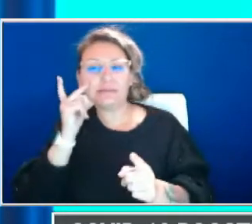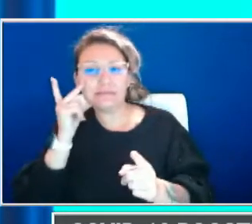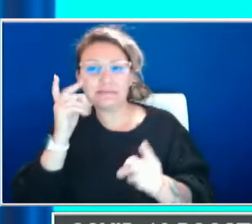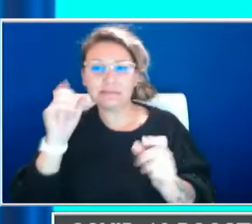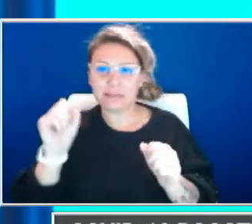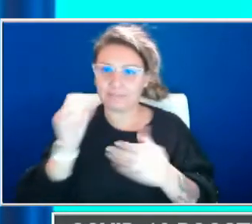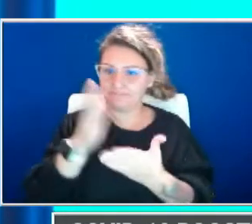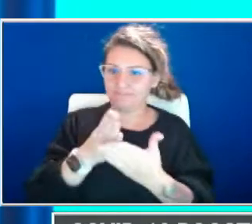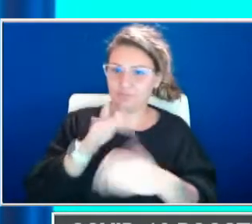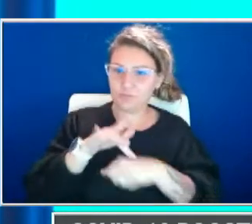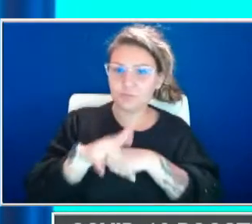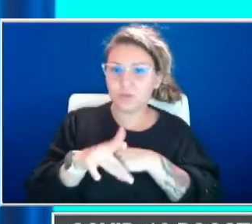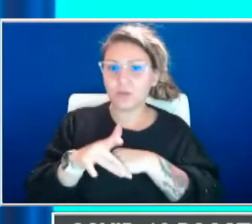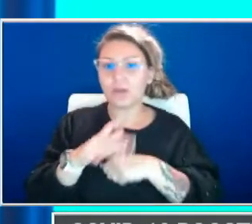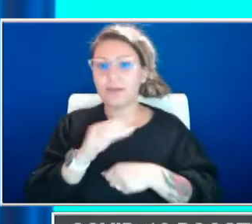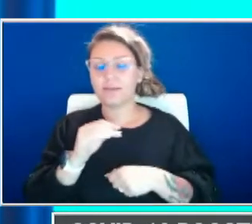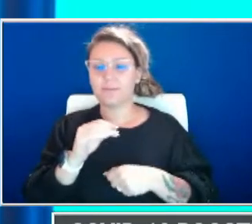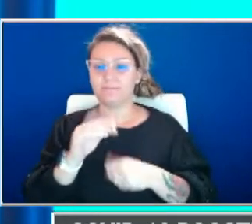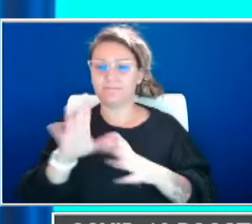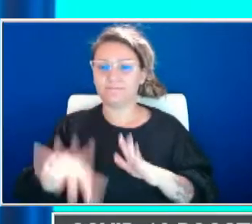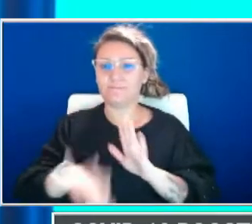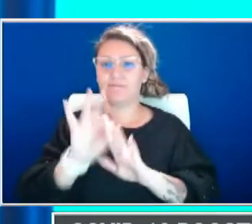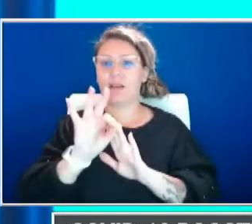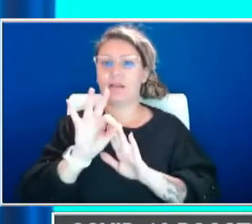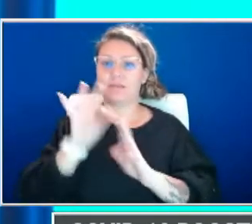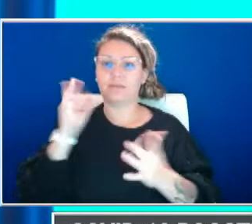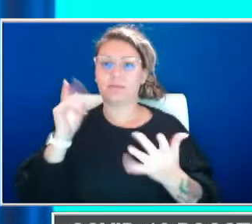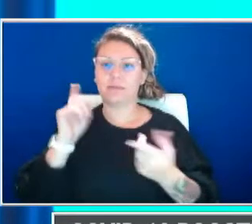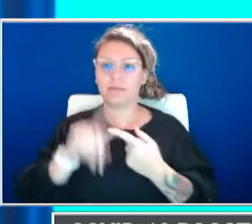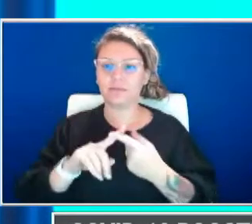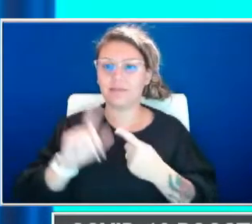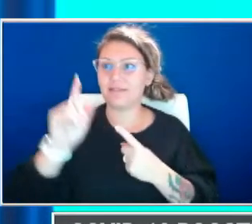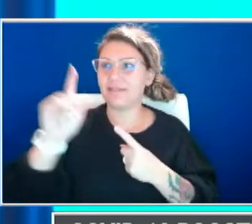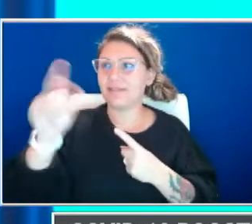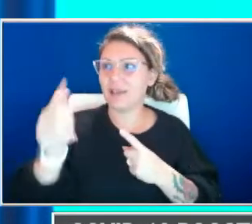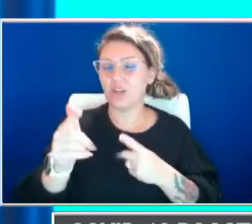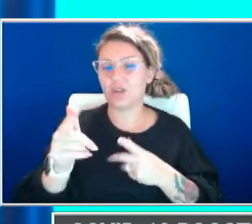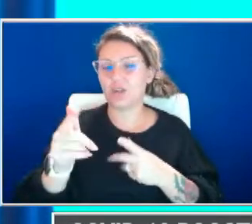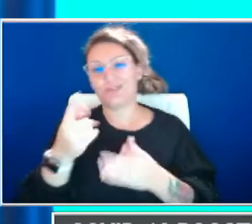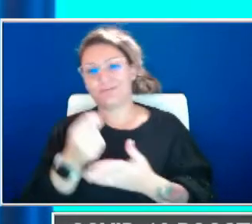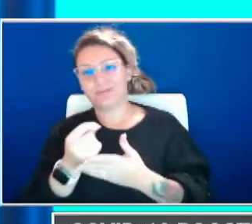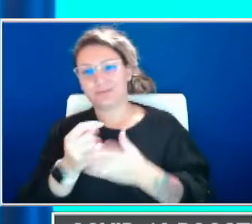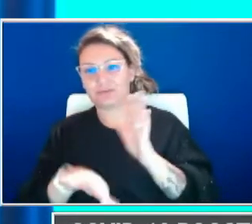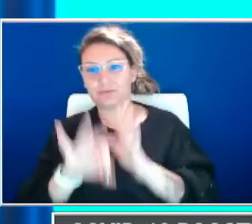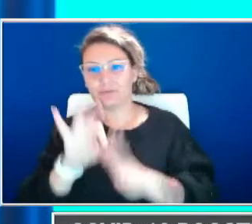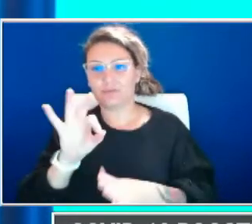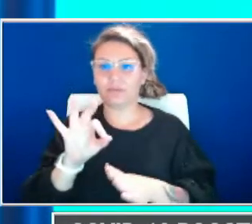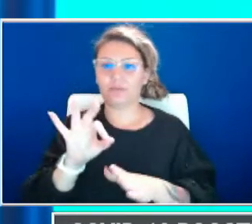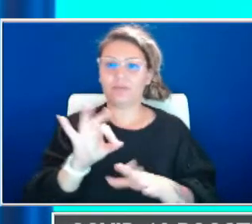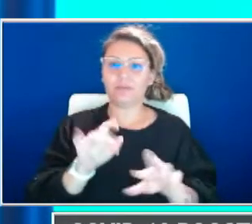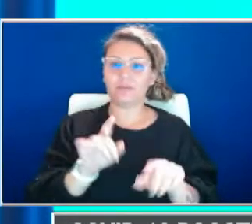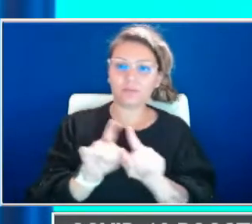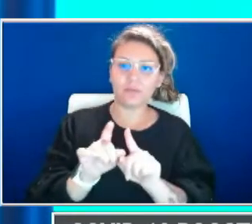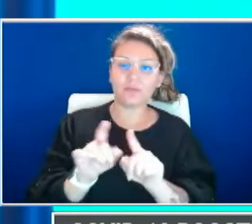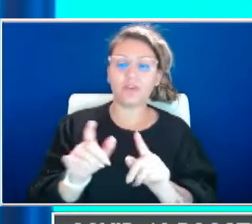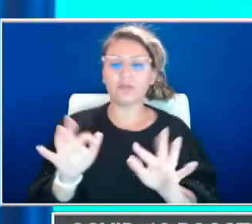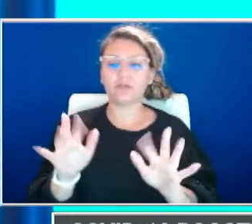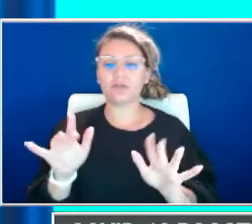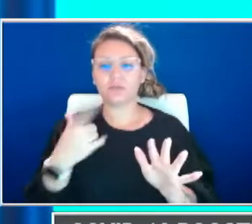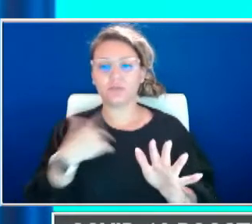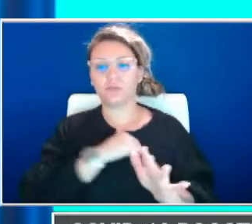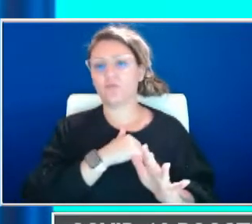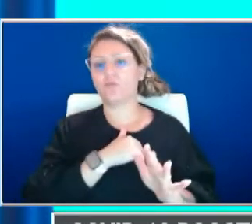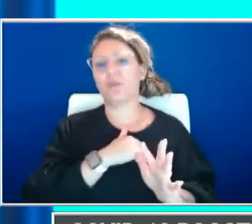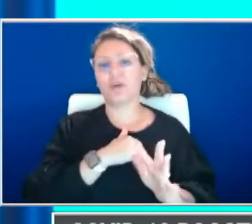in earlier instead of waiting till, a later line of therapy. As well as we're getting this in